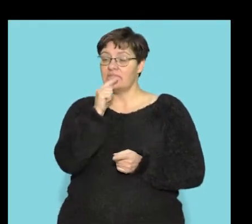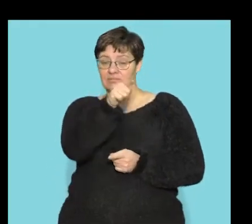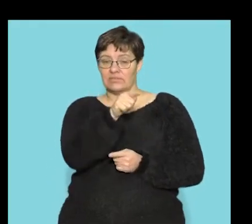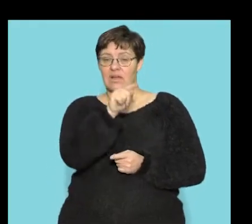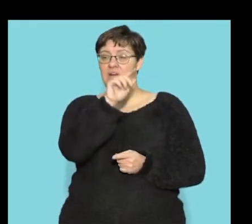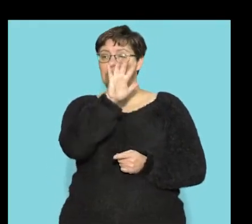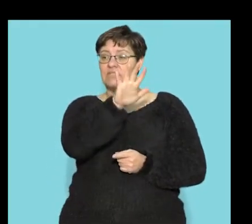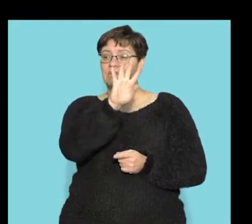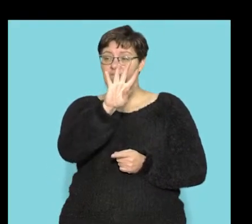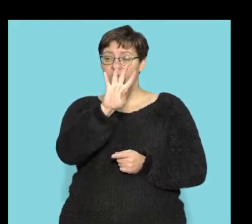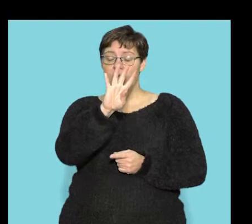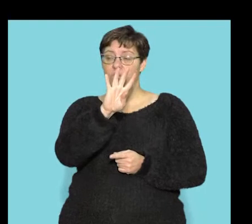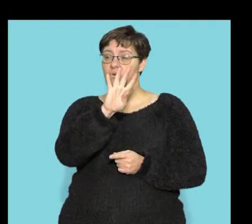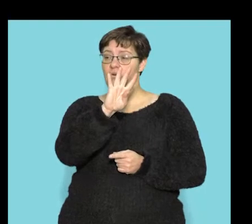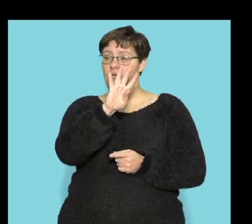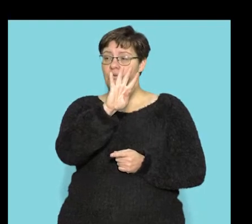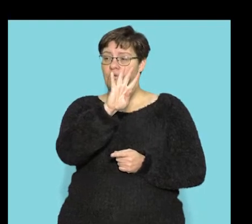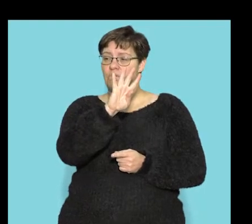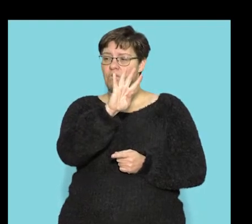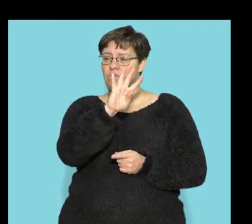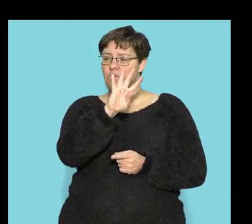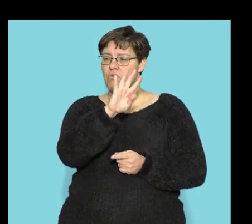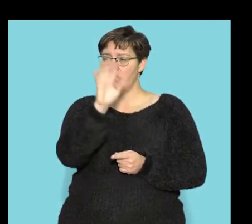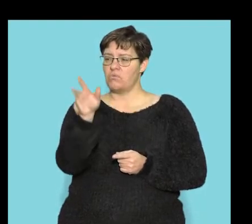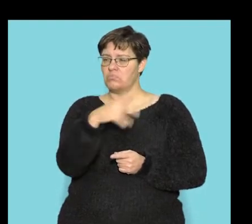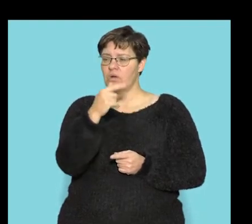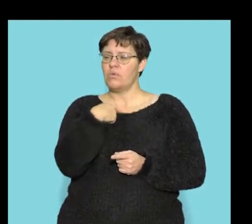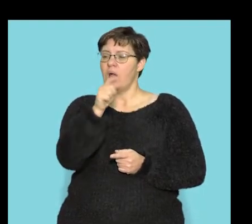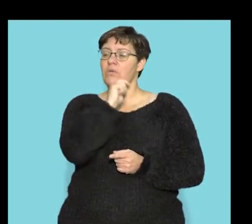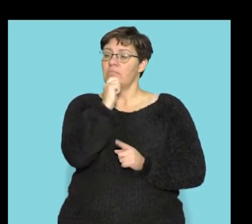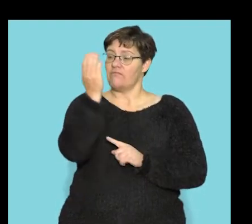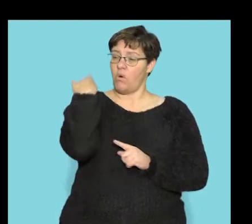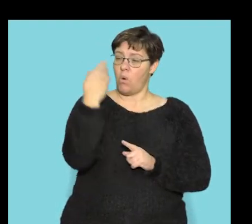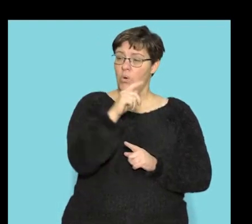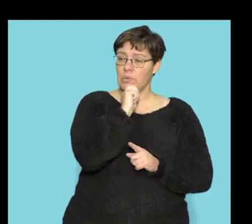used, clearly you can see here, here's your consumable goods that you bought,